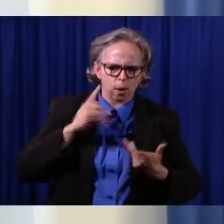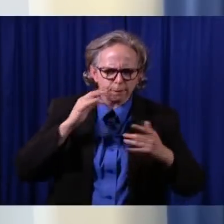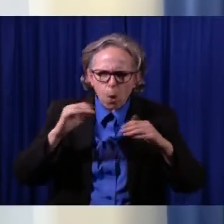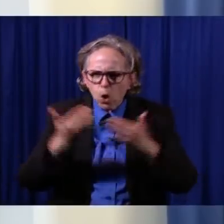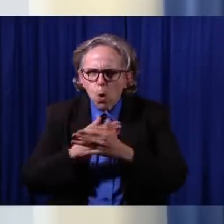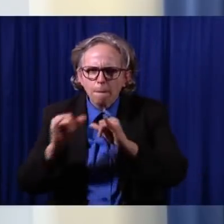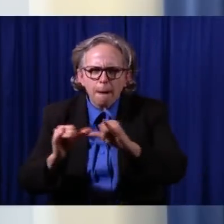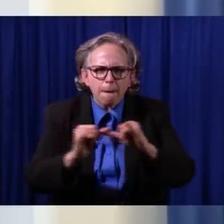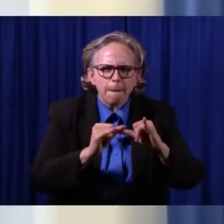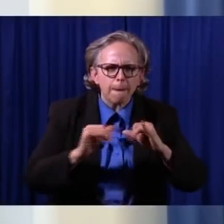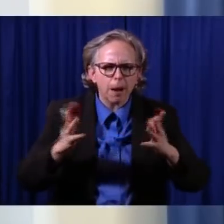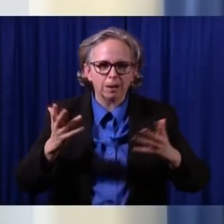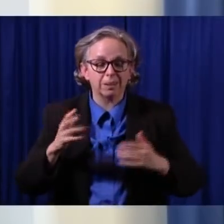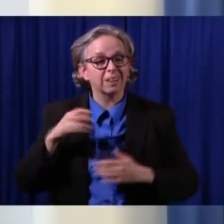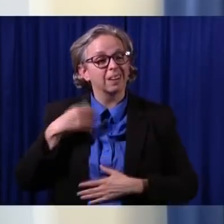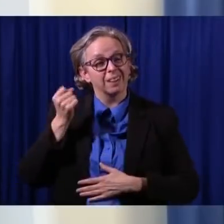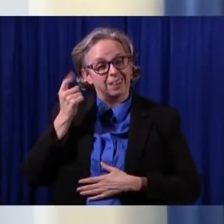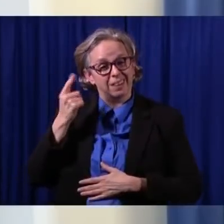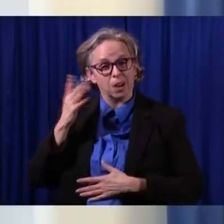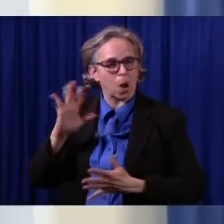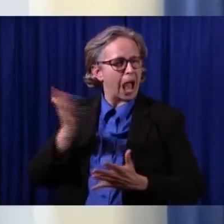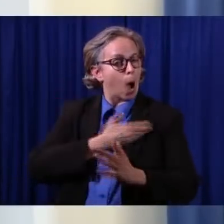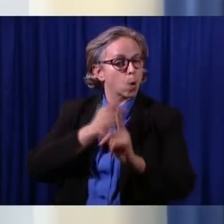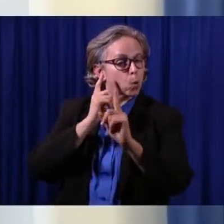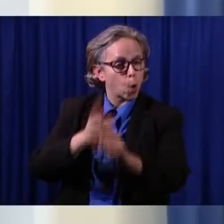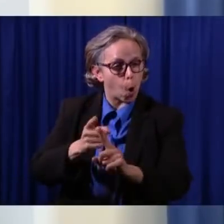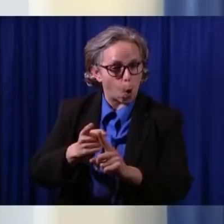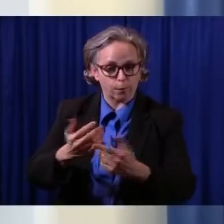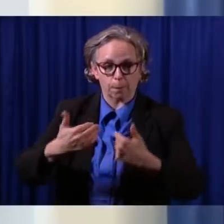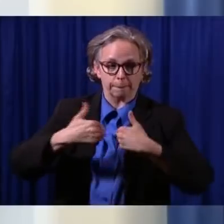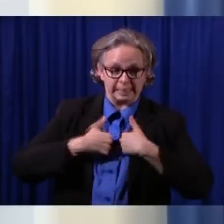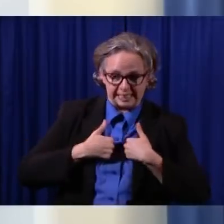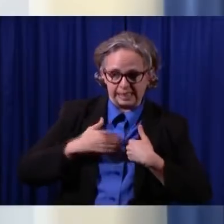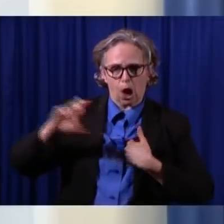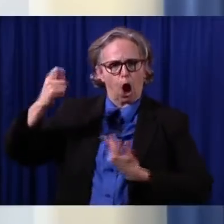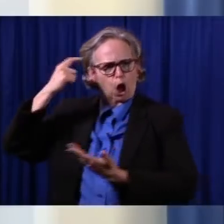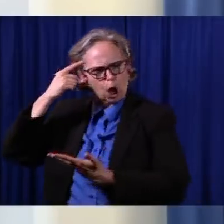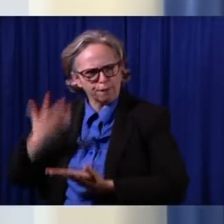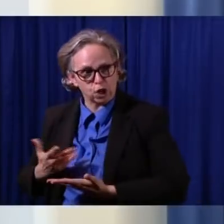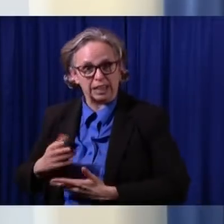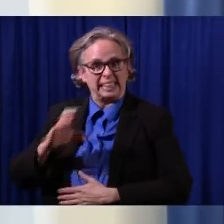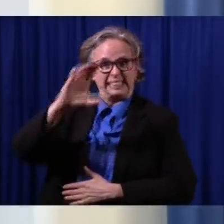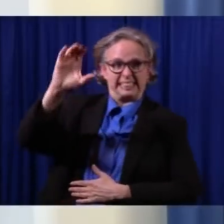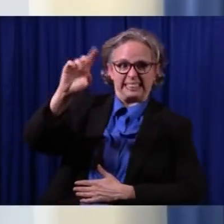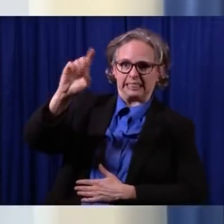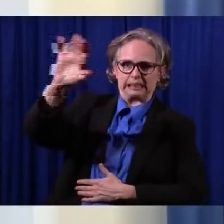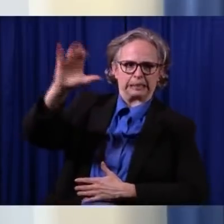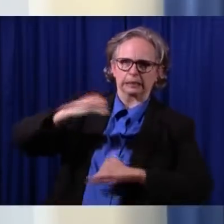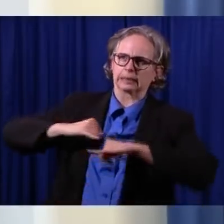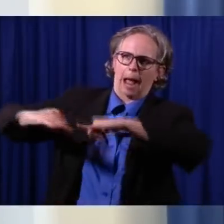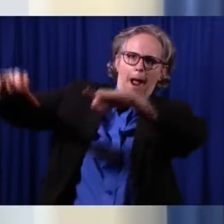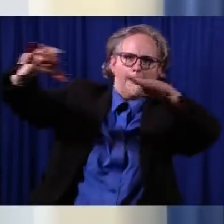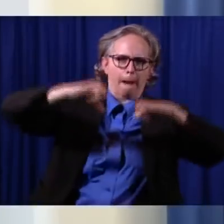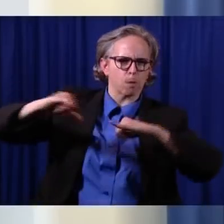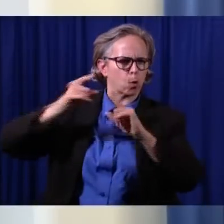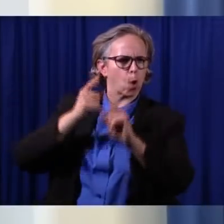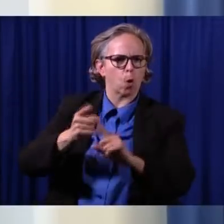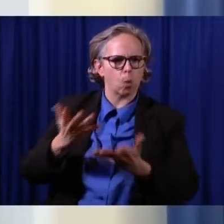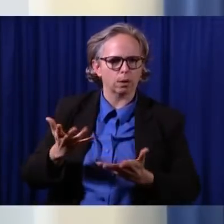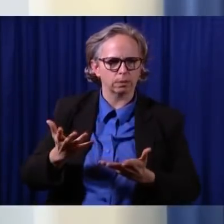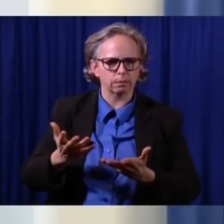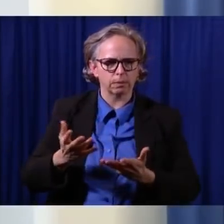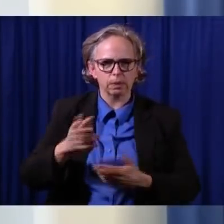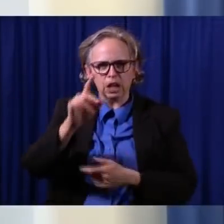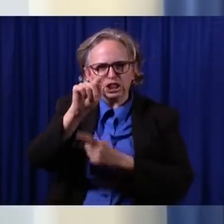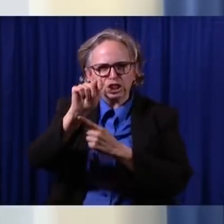for the CDC and other places is to find ways that we can track this virus going forward. So it's exciting work,